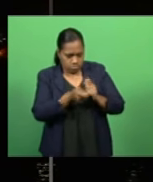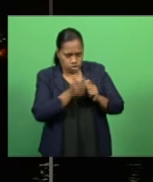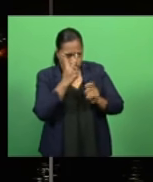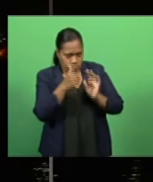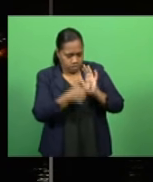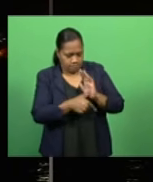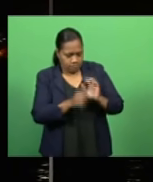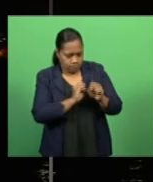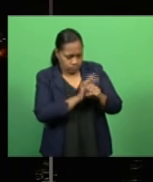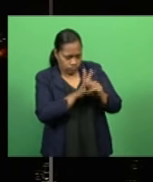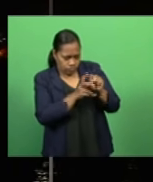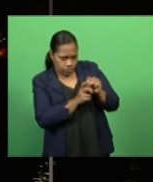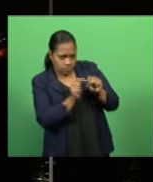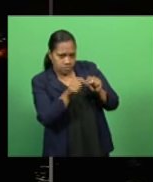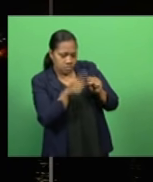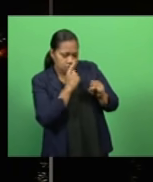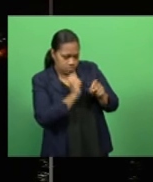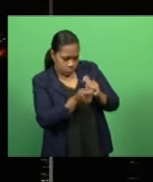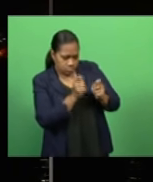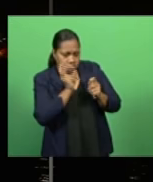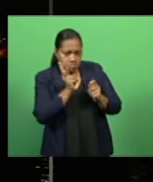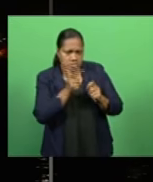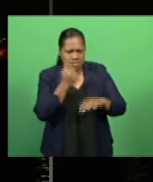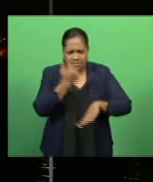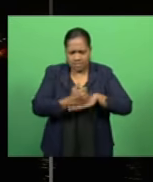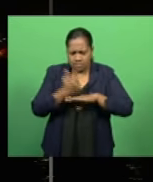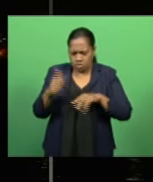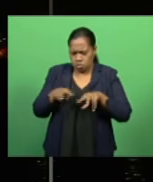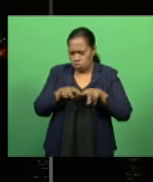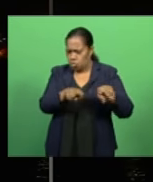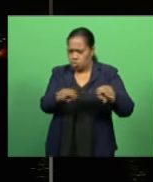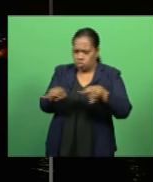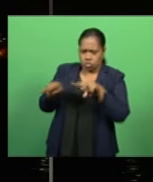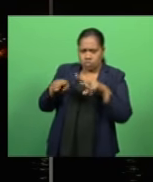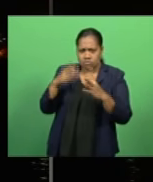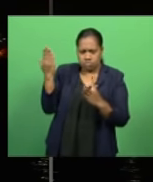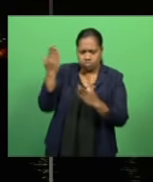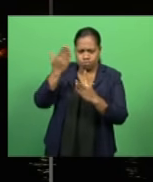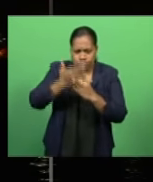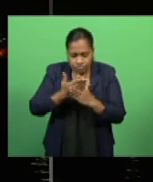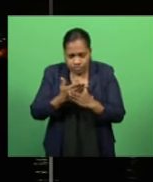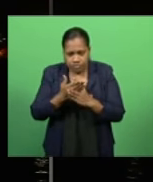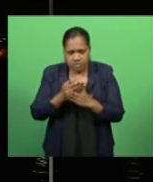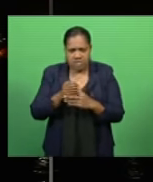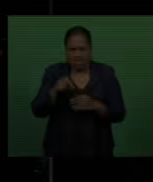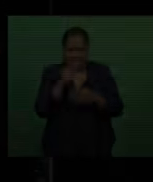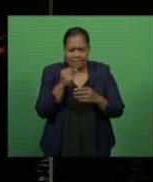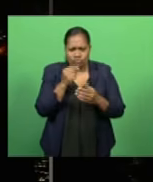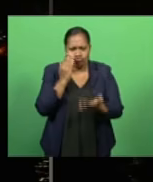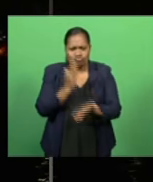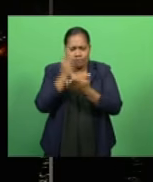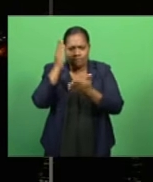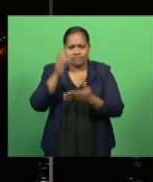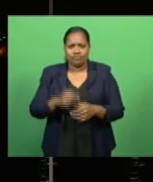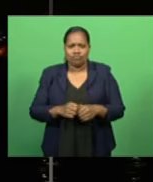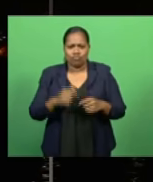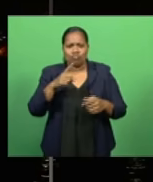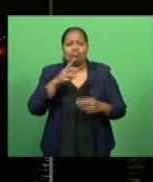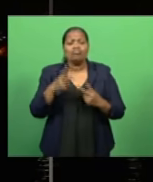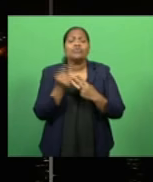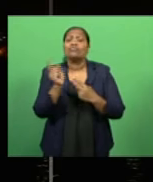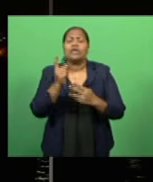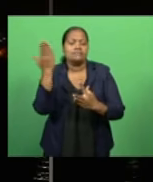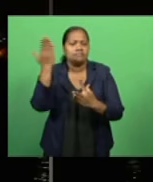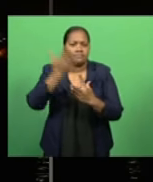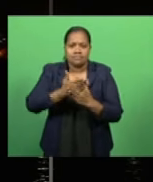COVID-19. It comes as governments look to ease their lockdown measures without causing a second wave of infections. China is